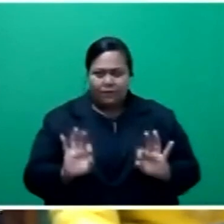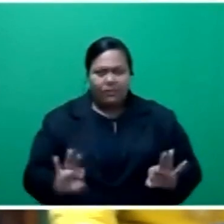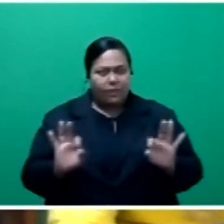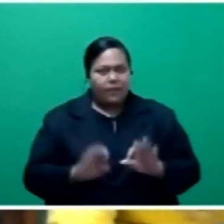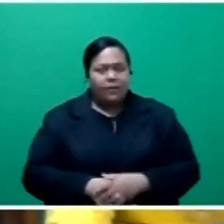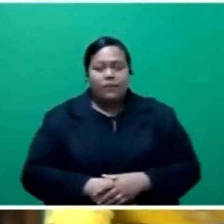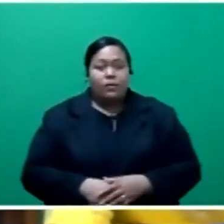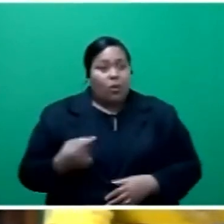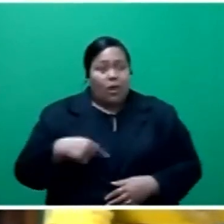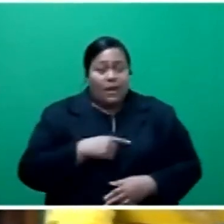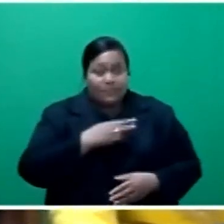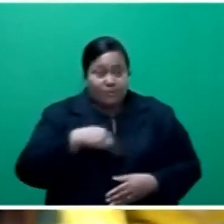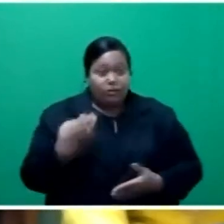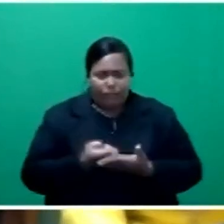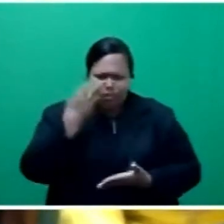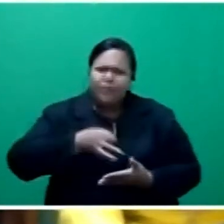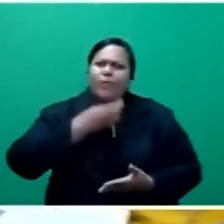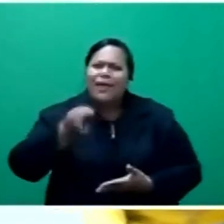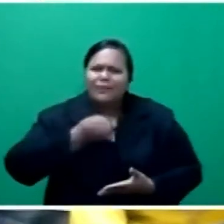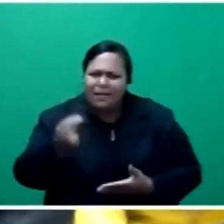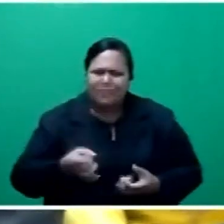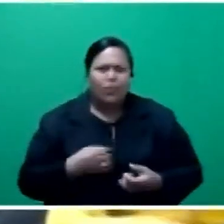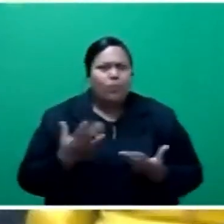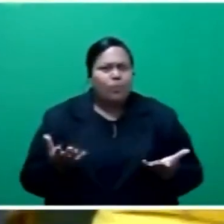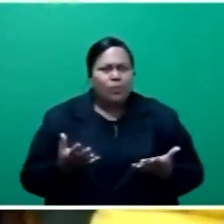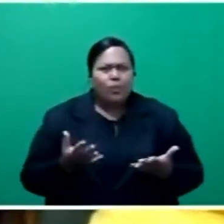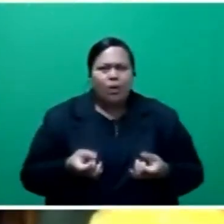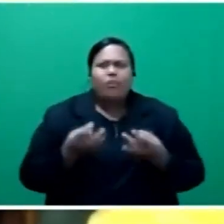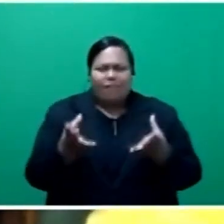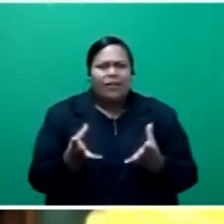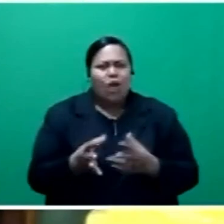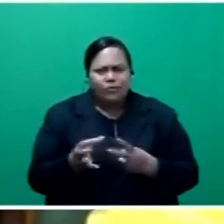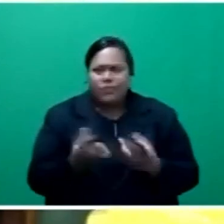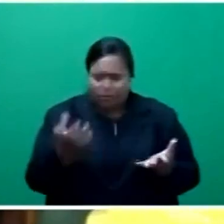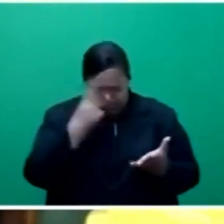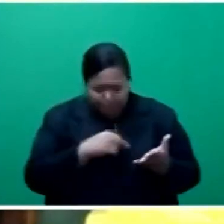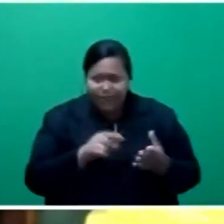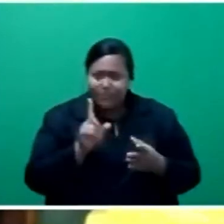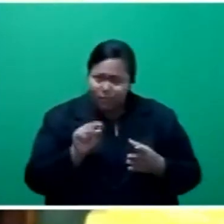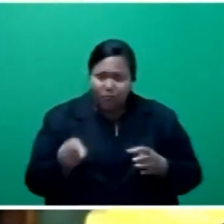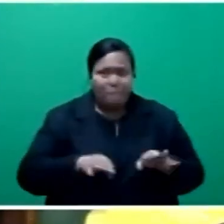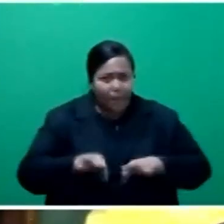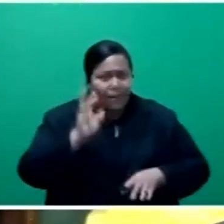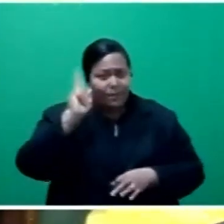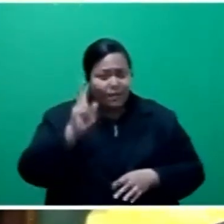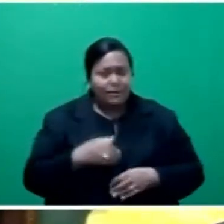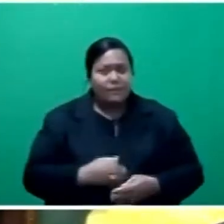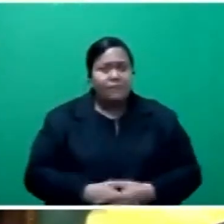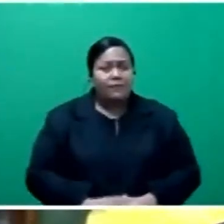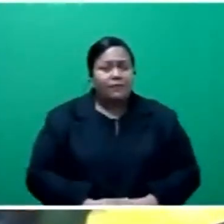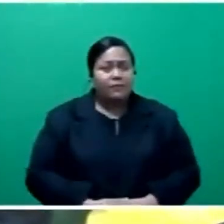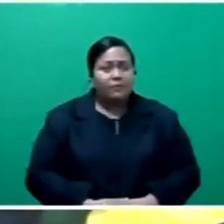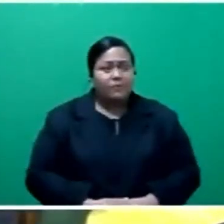and has provided options as to alternative ways to proceed because of the backlog. They can farm out. They can give it out to the different private